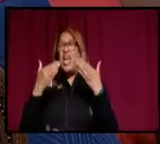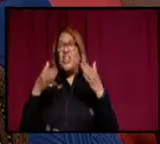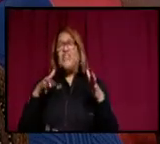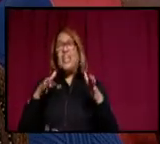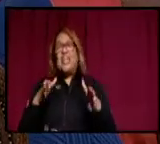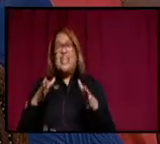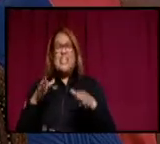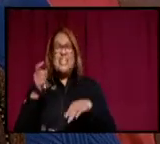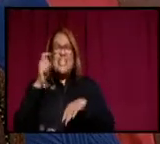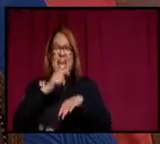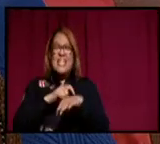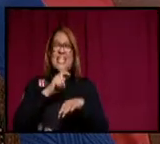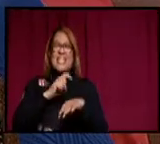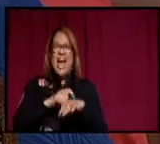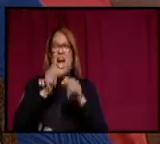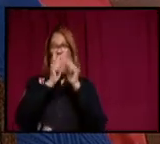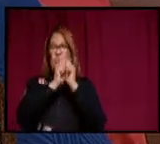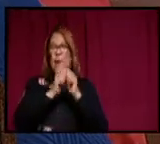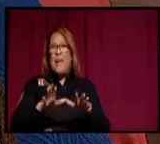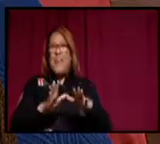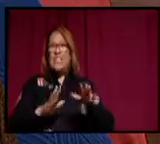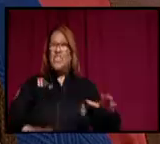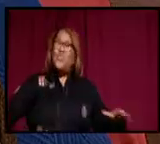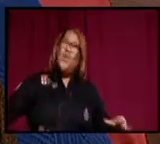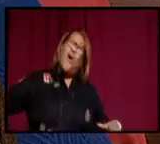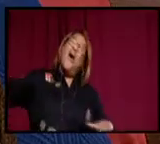this time. We bless you all in the